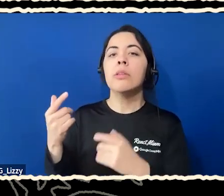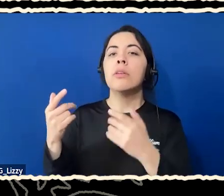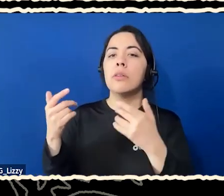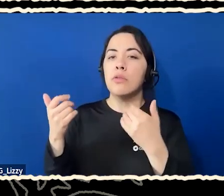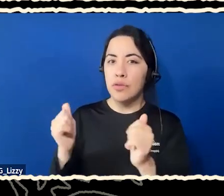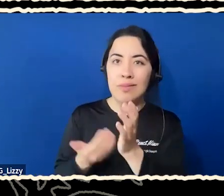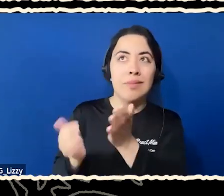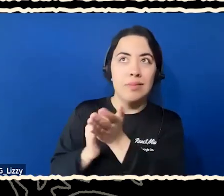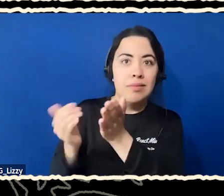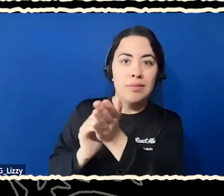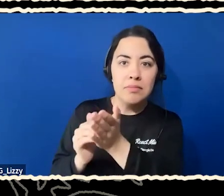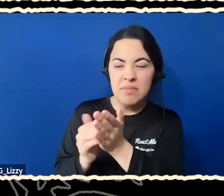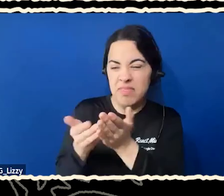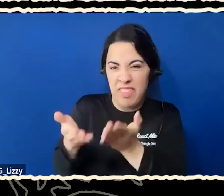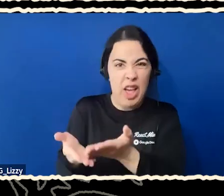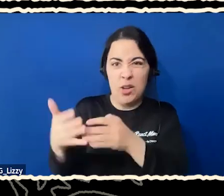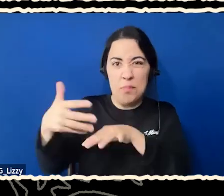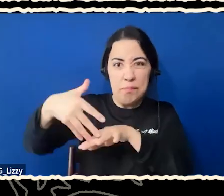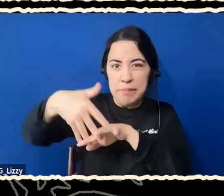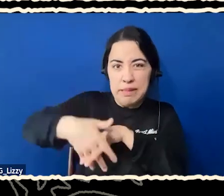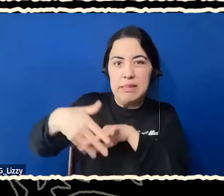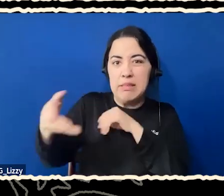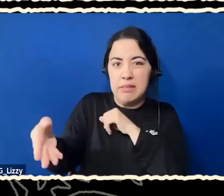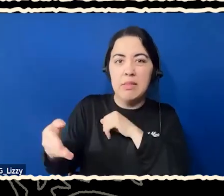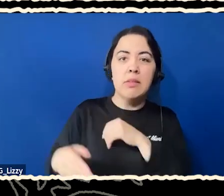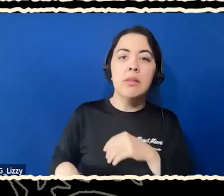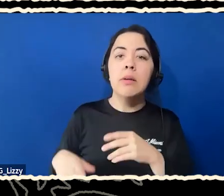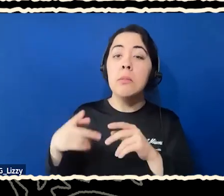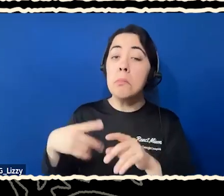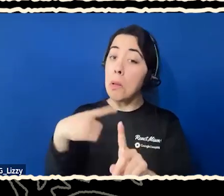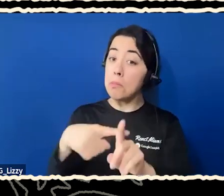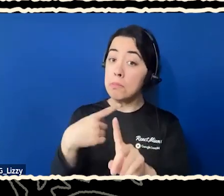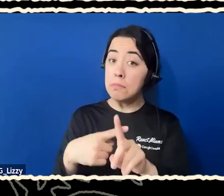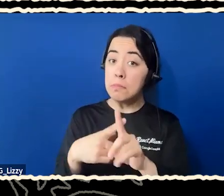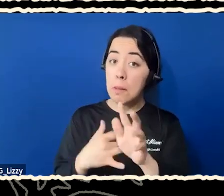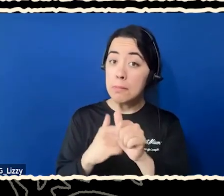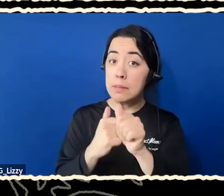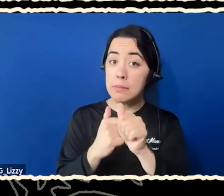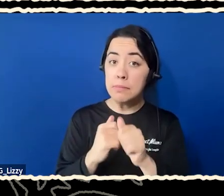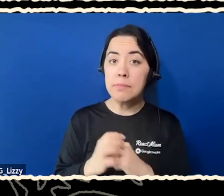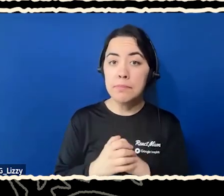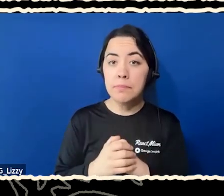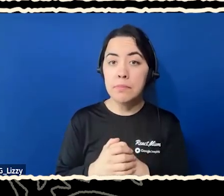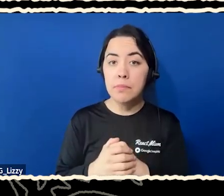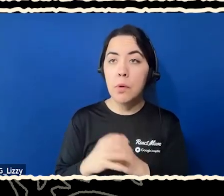it's built in. Optimistic updates, you can do that. It's going to be quick.